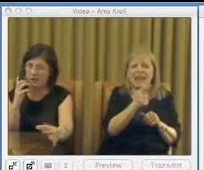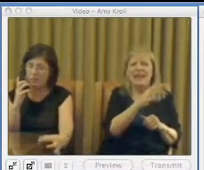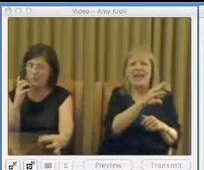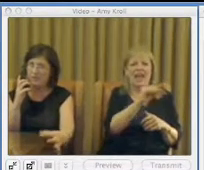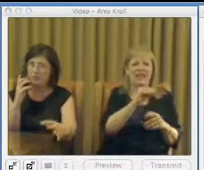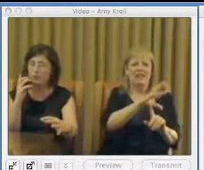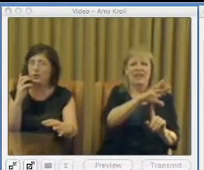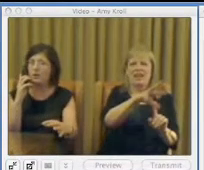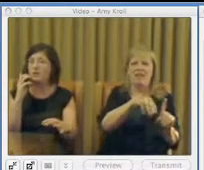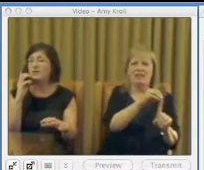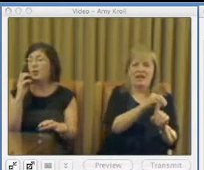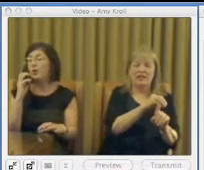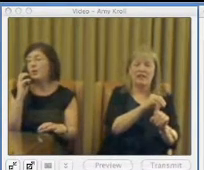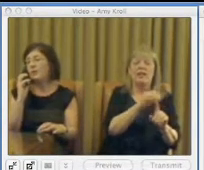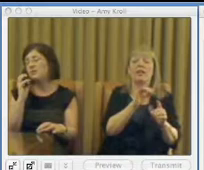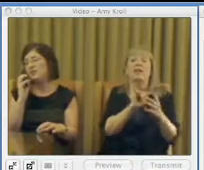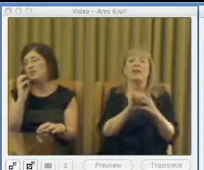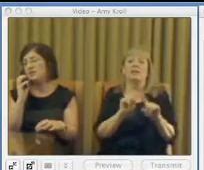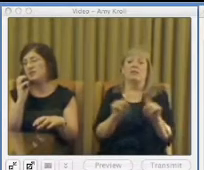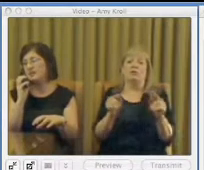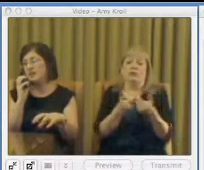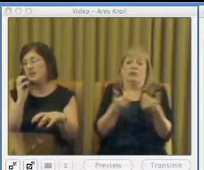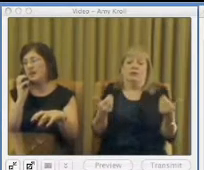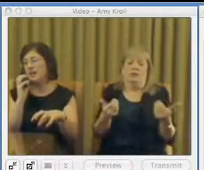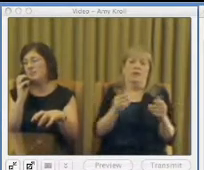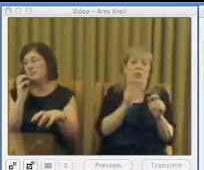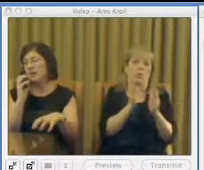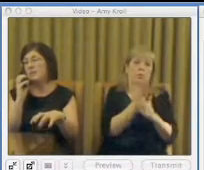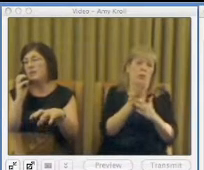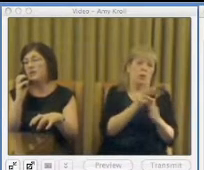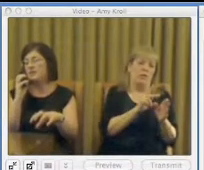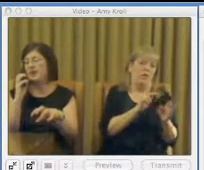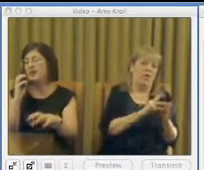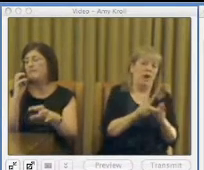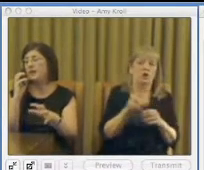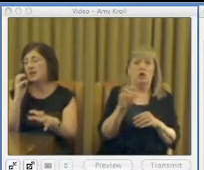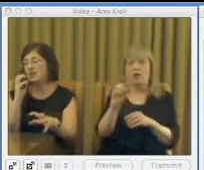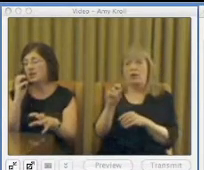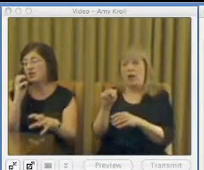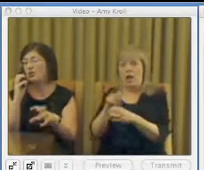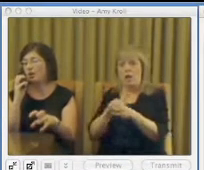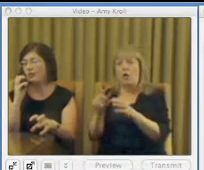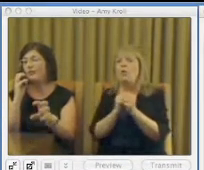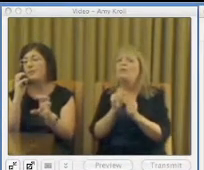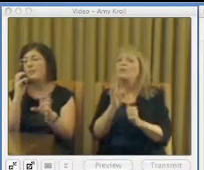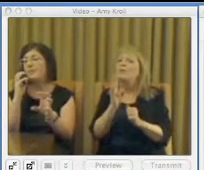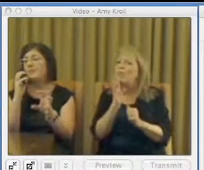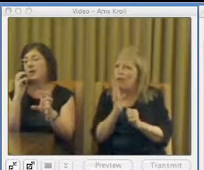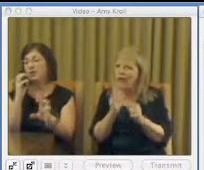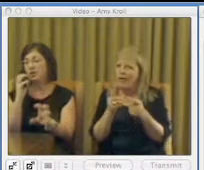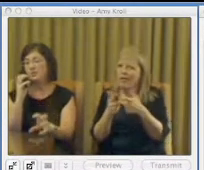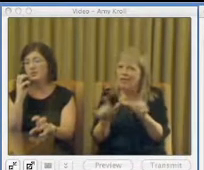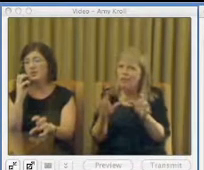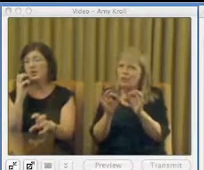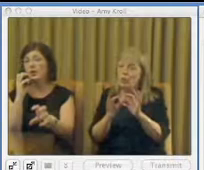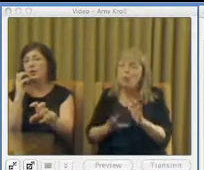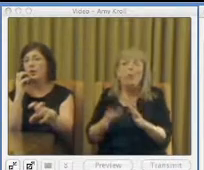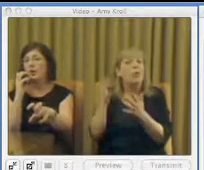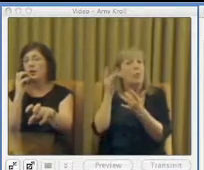between professional and non-professional, the spoken language interpreters, is being because of the lack of recognition